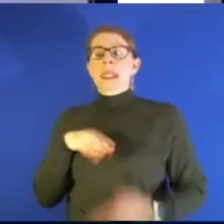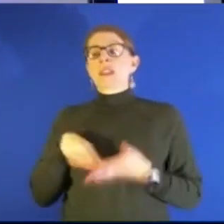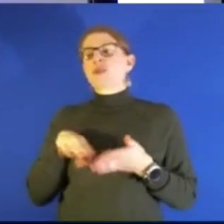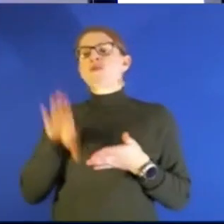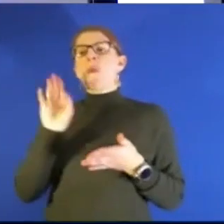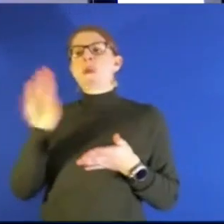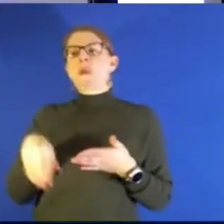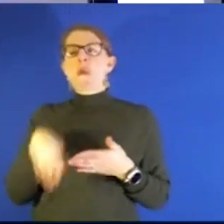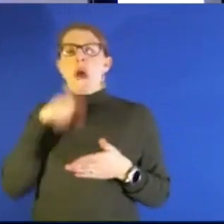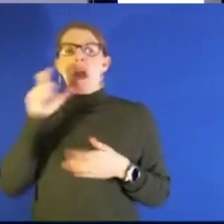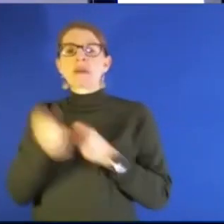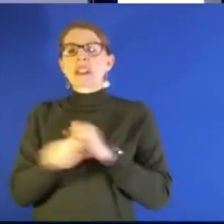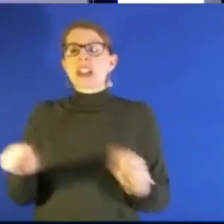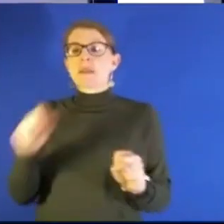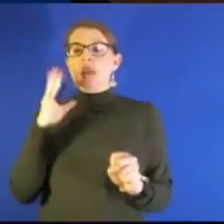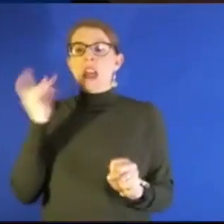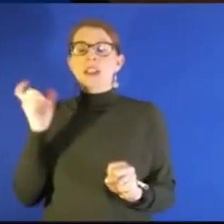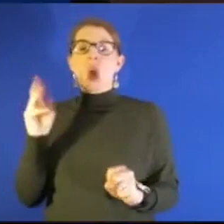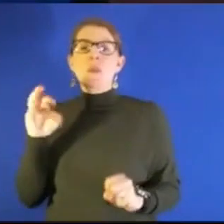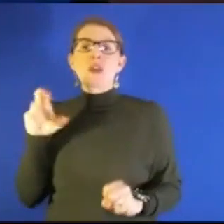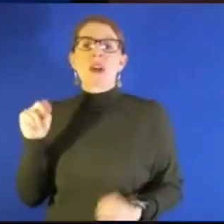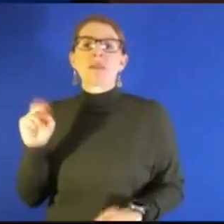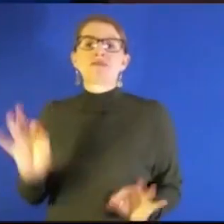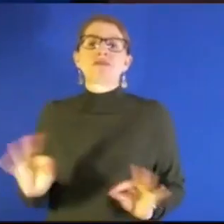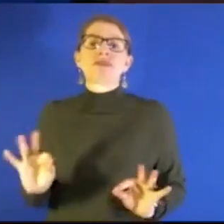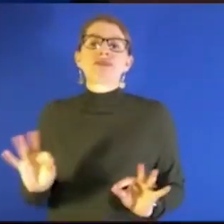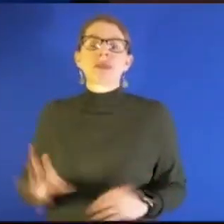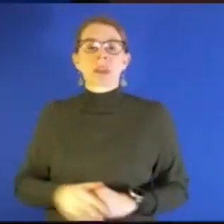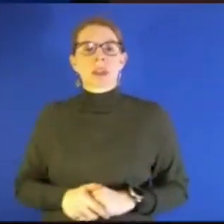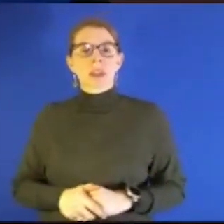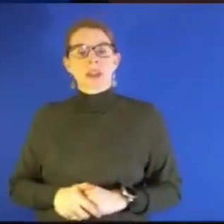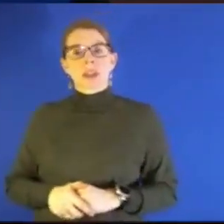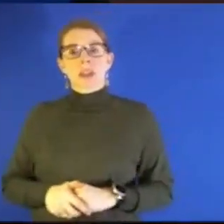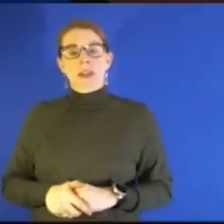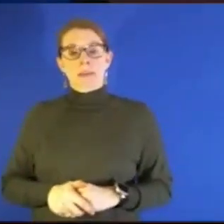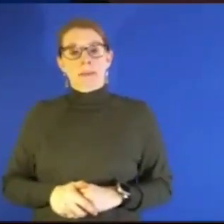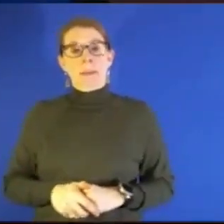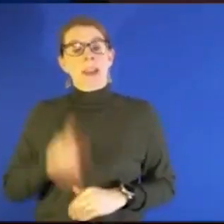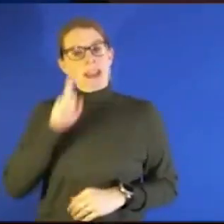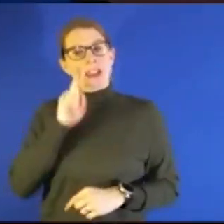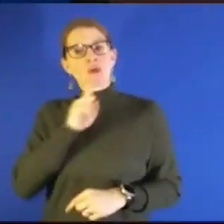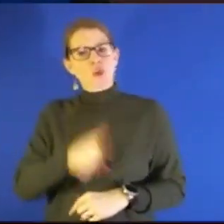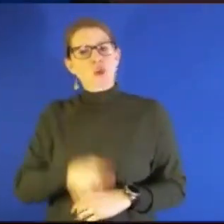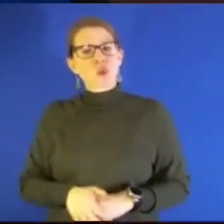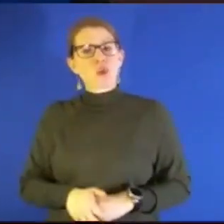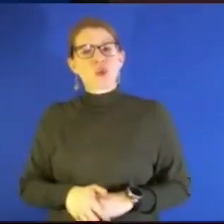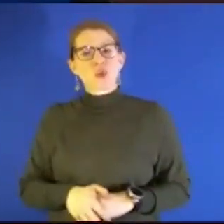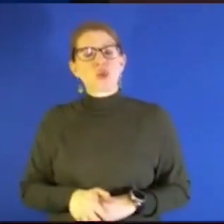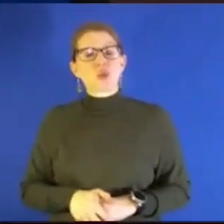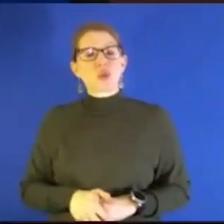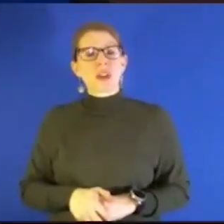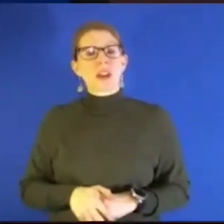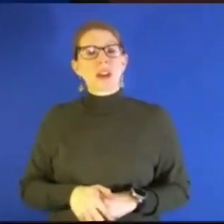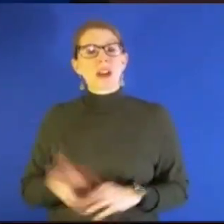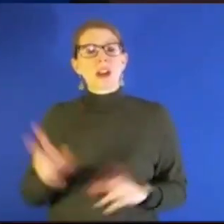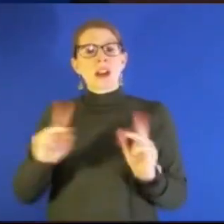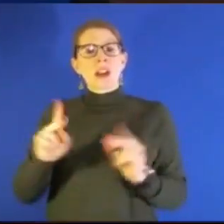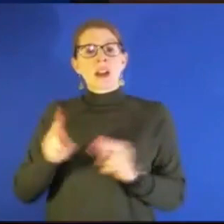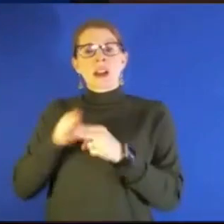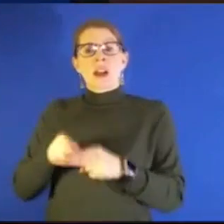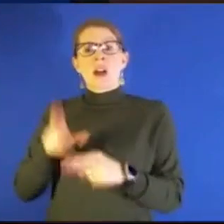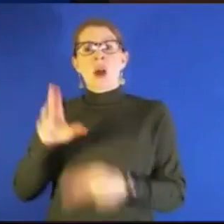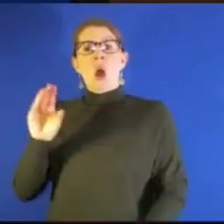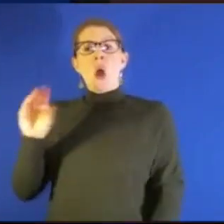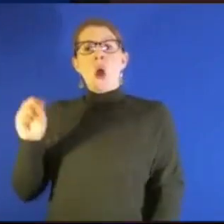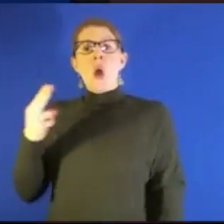safe? Yeah, no, that's true. I think it is true, Jess. People are doing that, and people are come to call it "oh my cold," trying to make